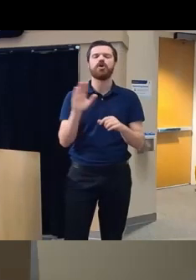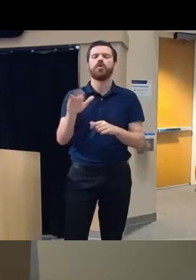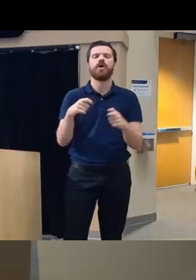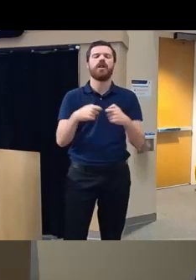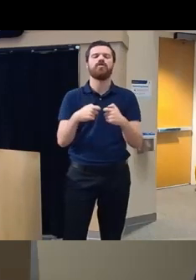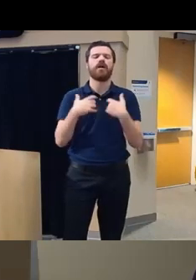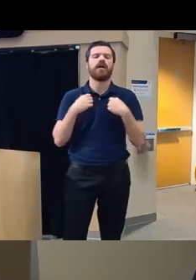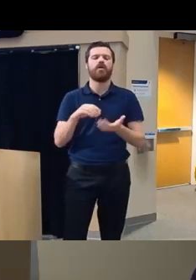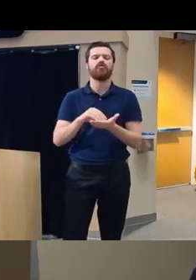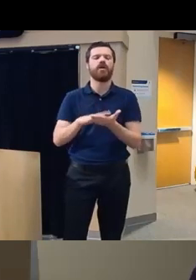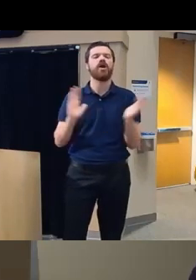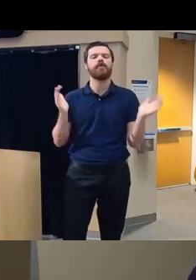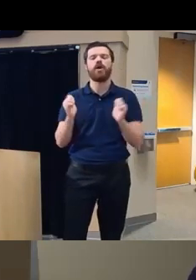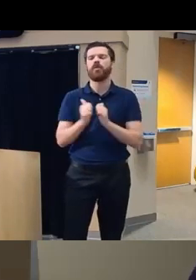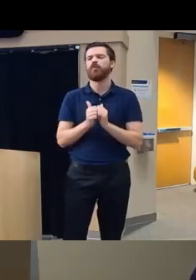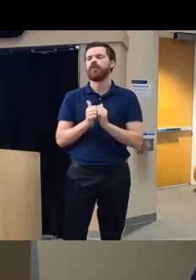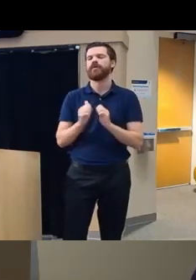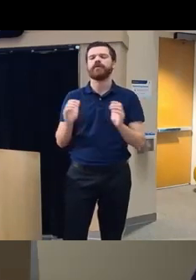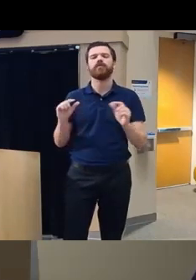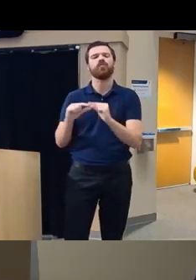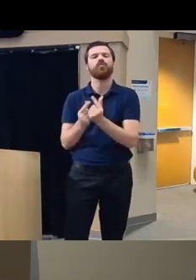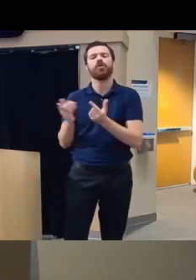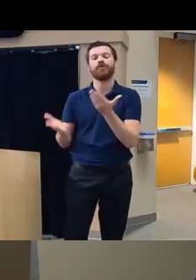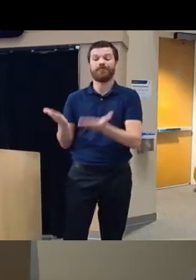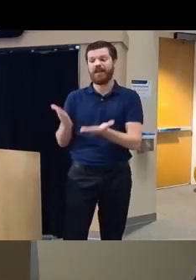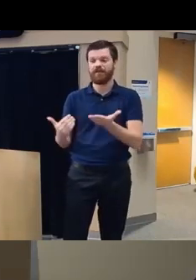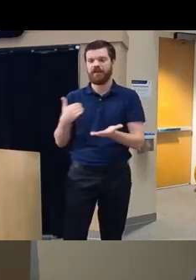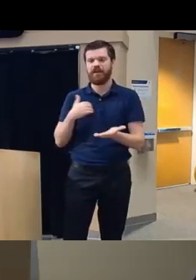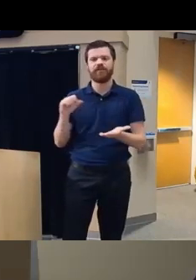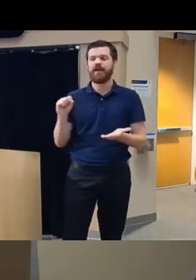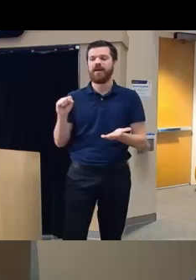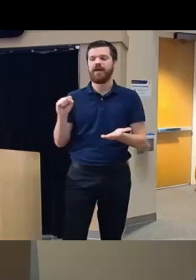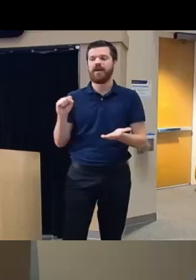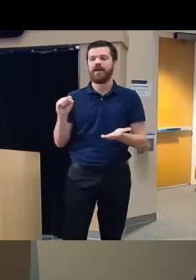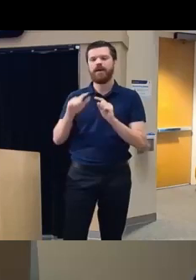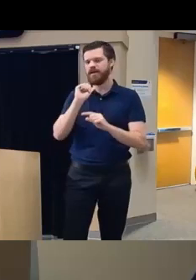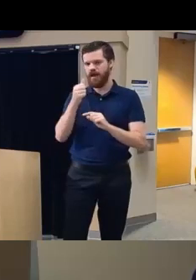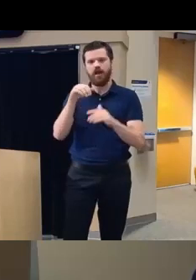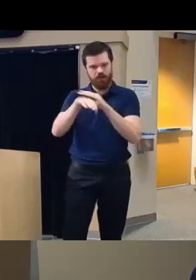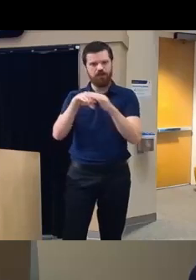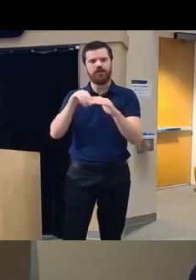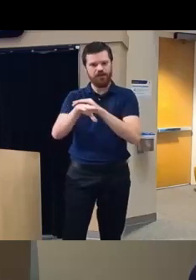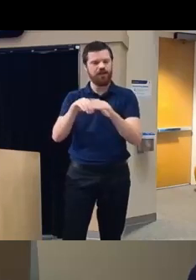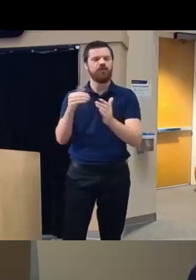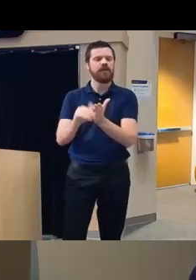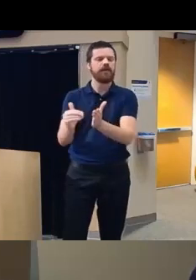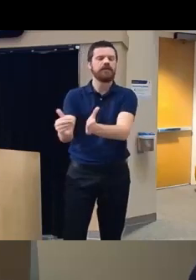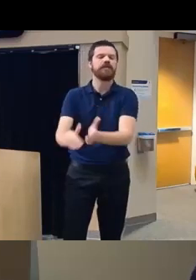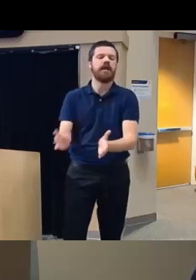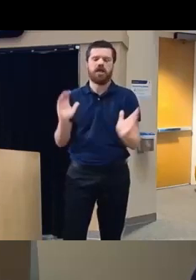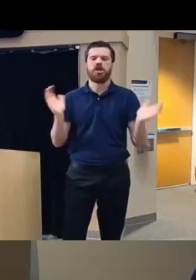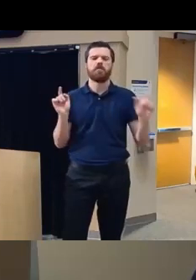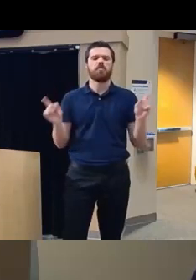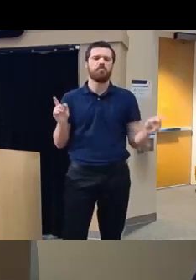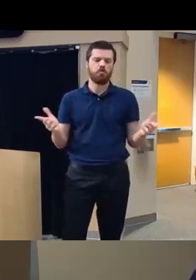data, compare with kind of a comparison group that maybe has SMI but is not in those units or something like that. So I